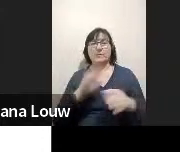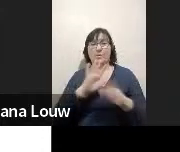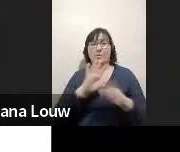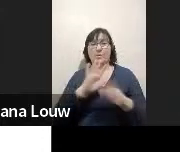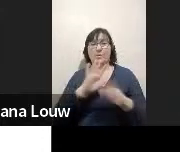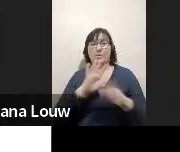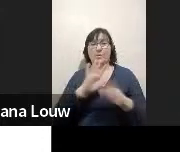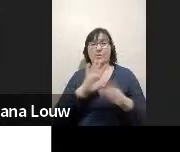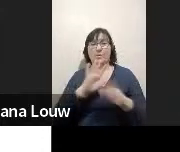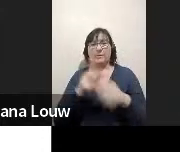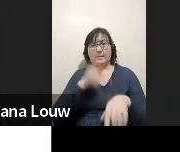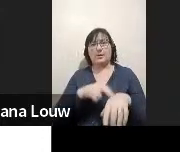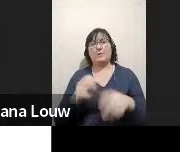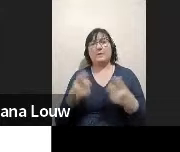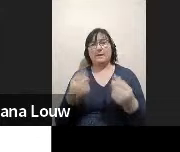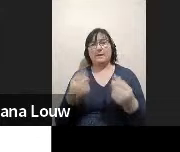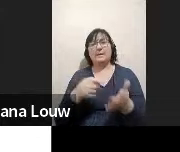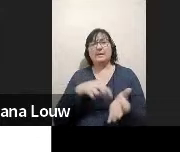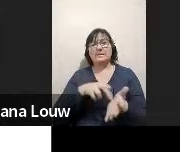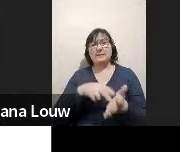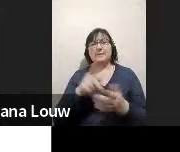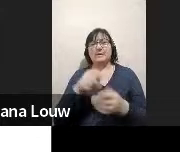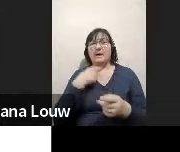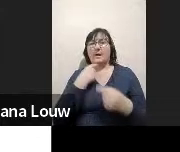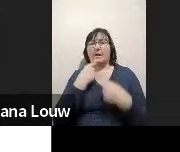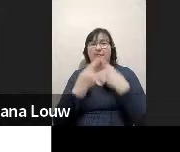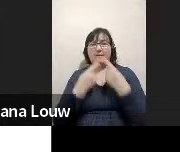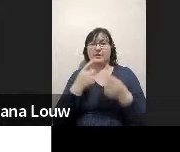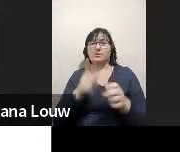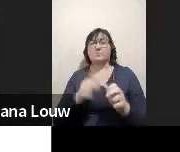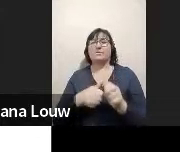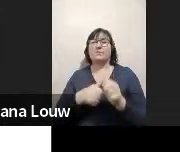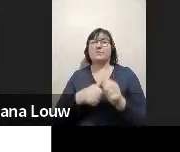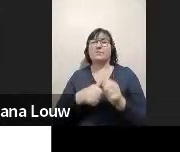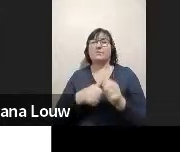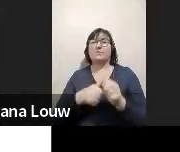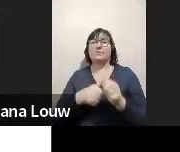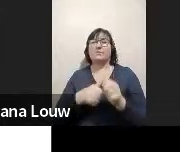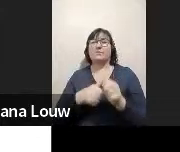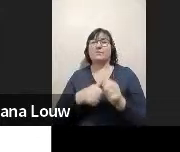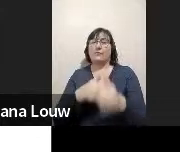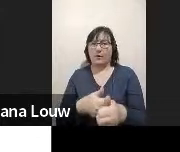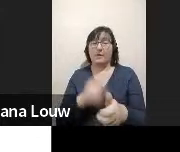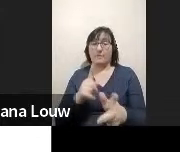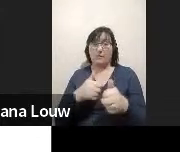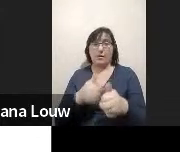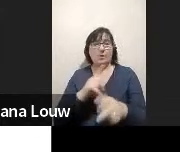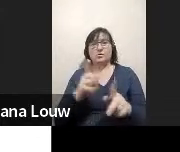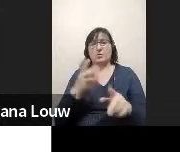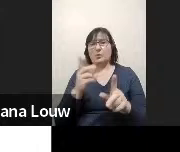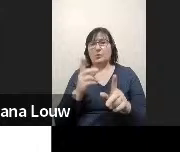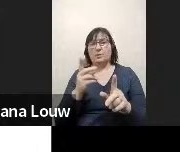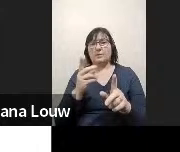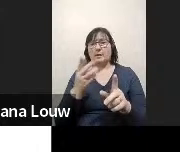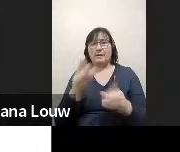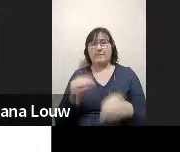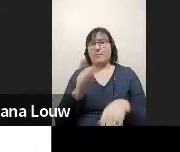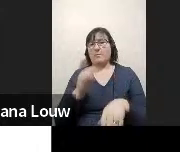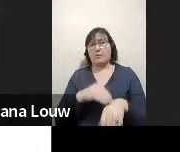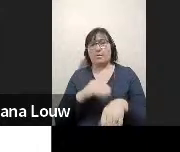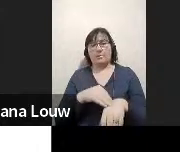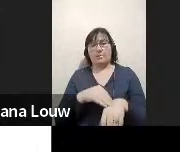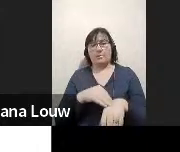advised to follow. If you follow those steps, you shouldn't have problems going forward. Also, on uploaded supporting documentations, we're either